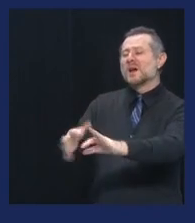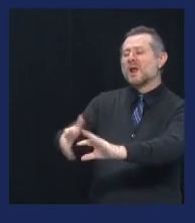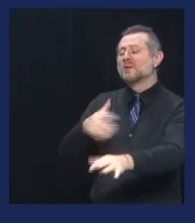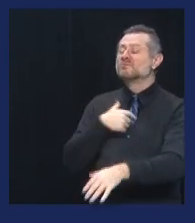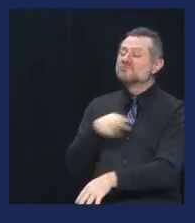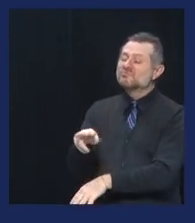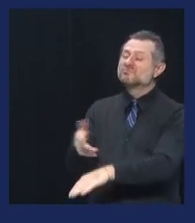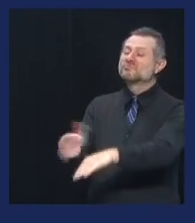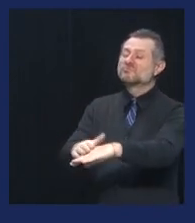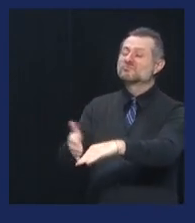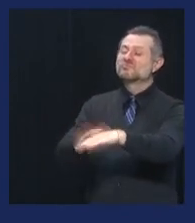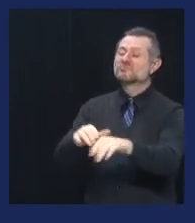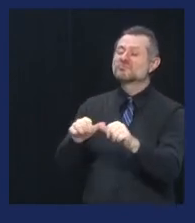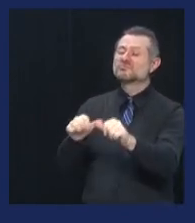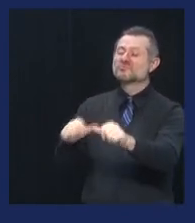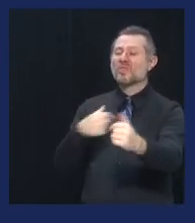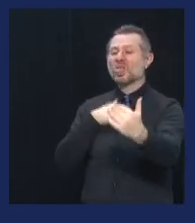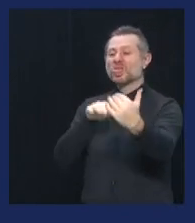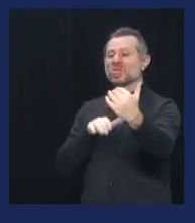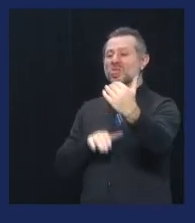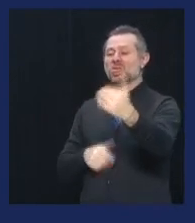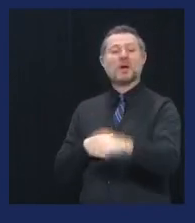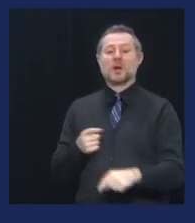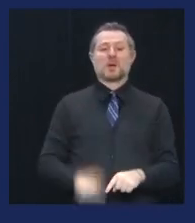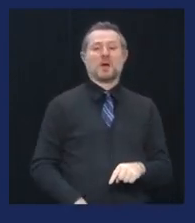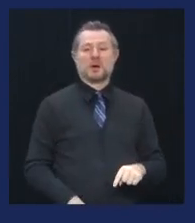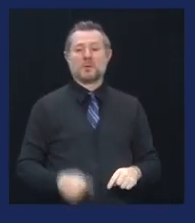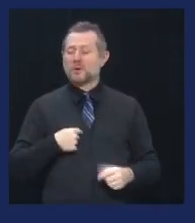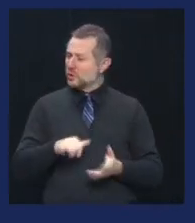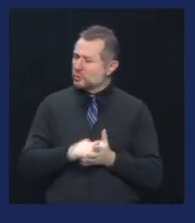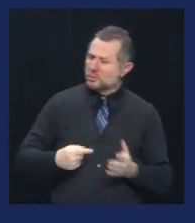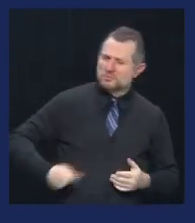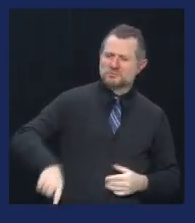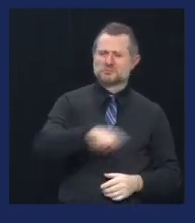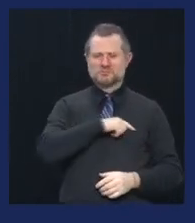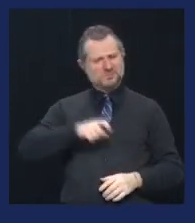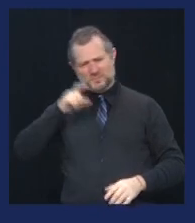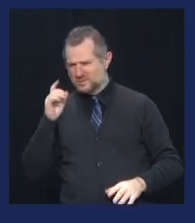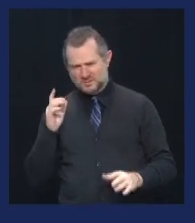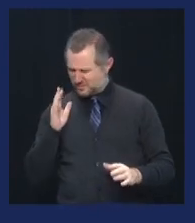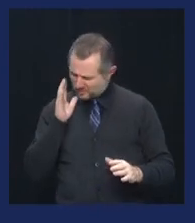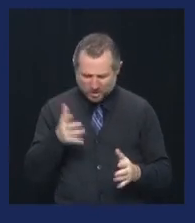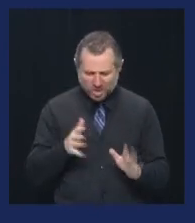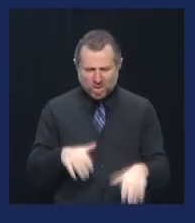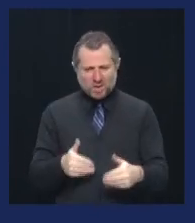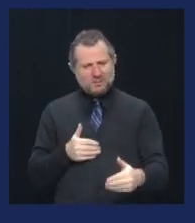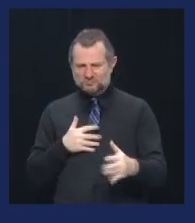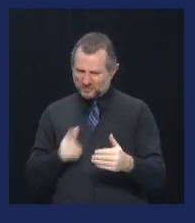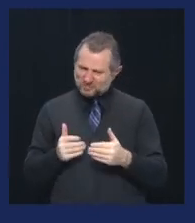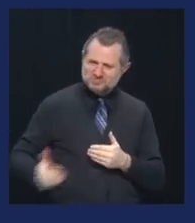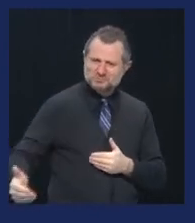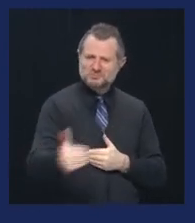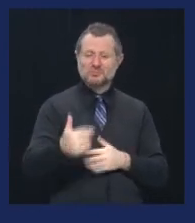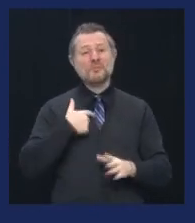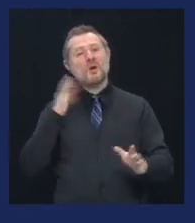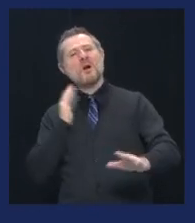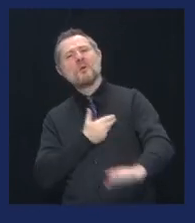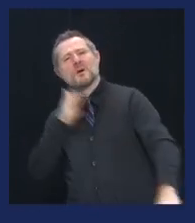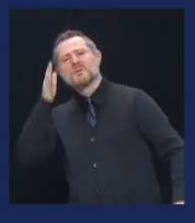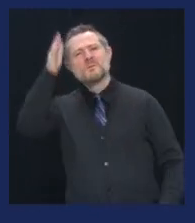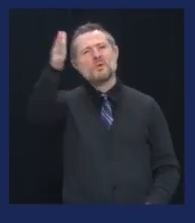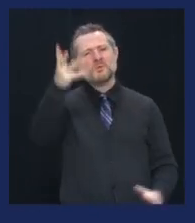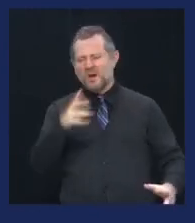That's not what we do in New York. We must take control of our destiny. Today, we will discuss reopening our